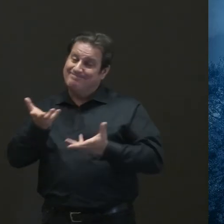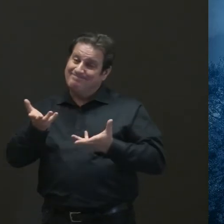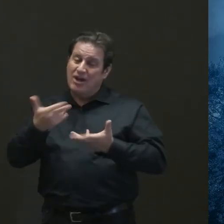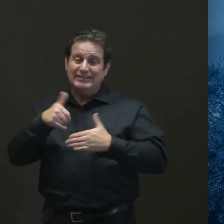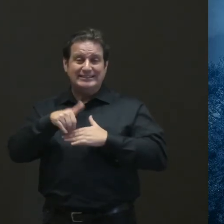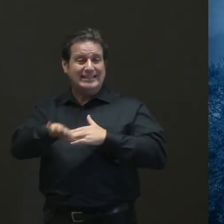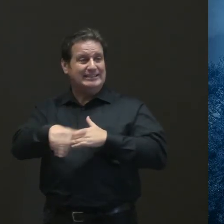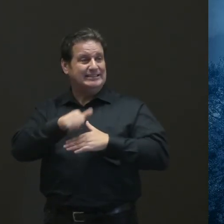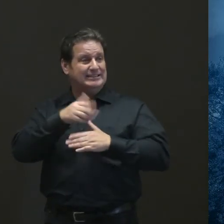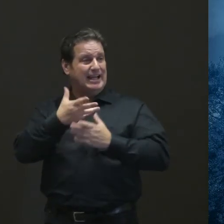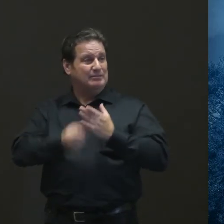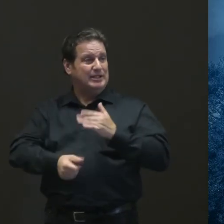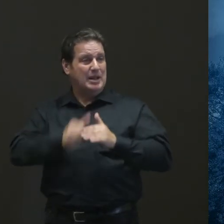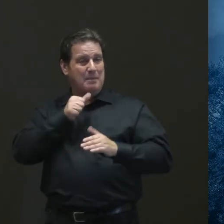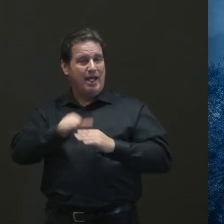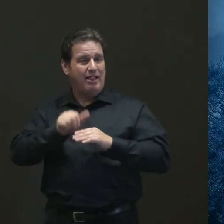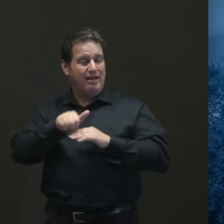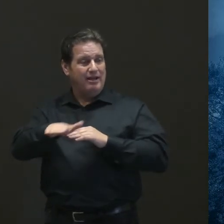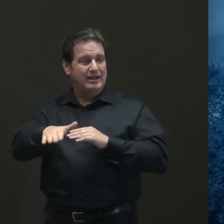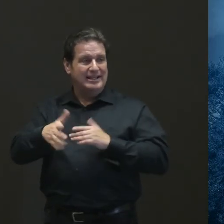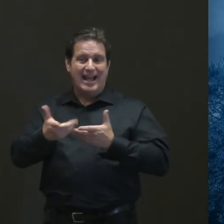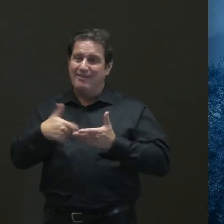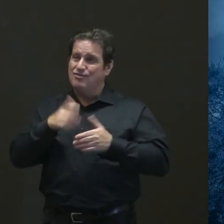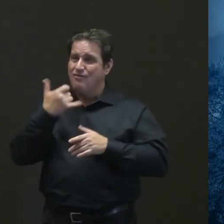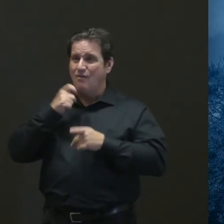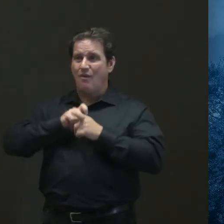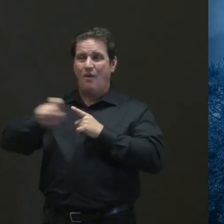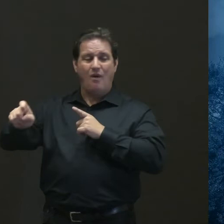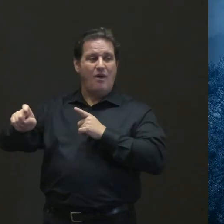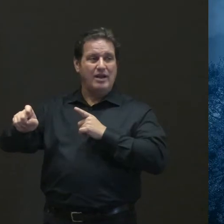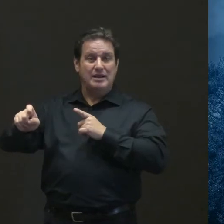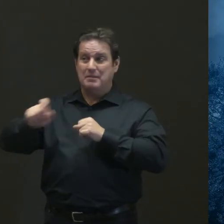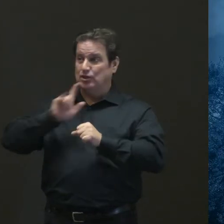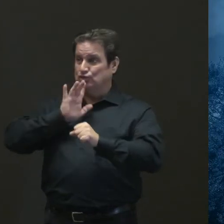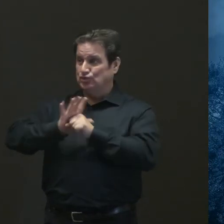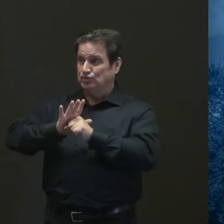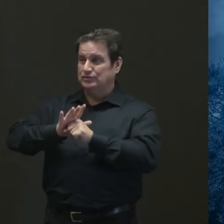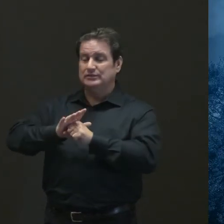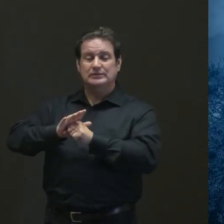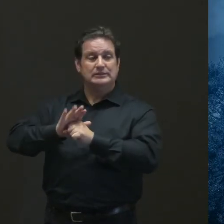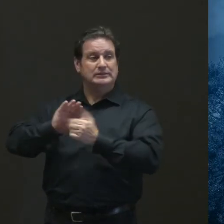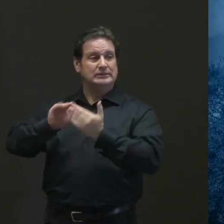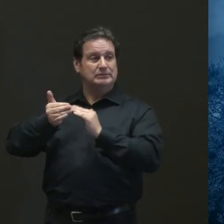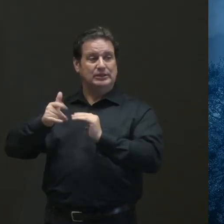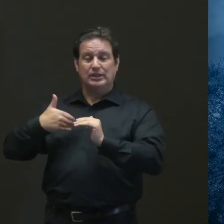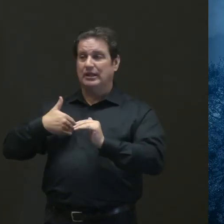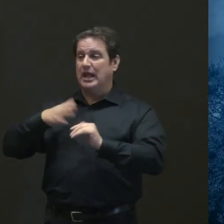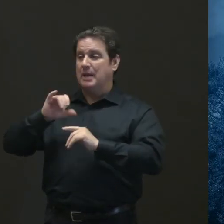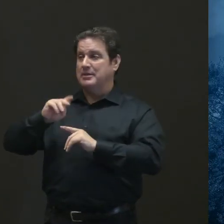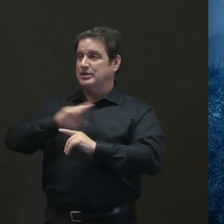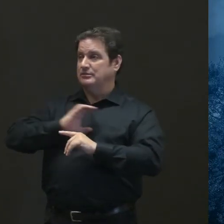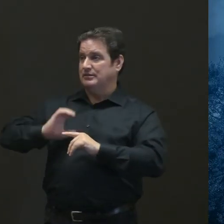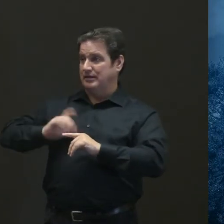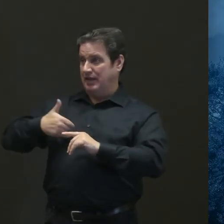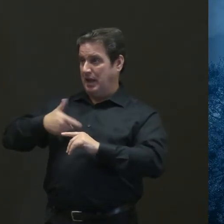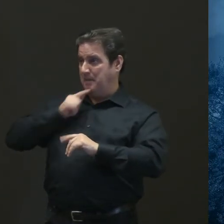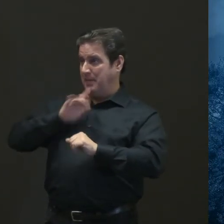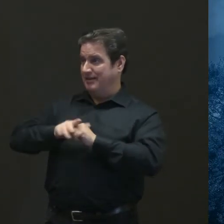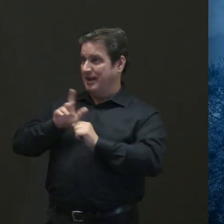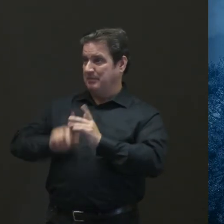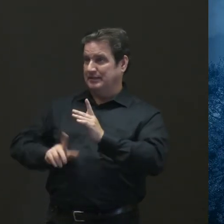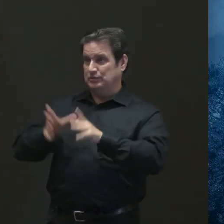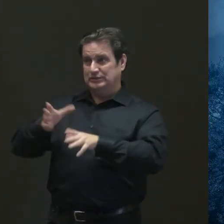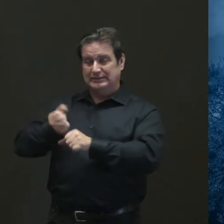already sent you an absentee ballot, and we actually have to call and verify with the Commissioner of Elections office that the ballot had not